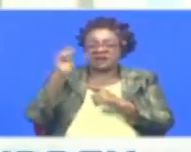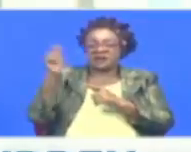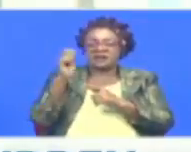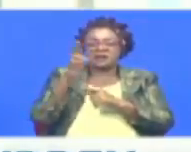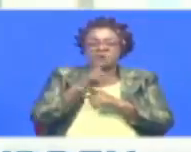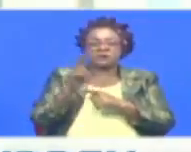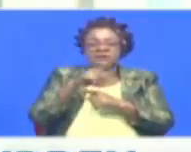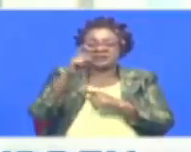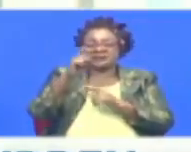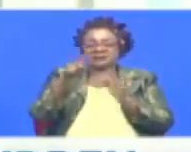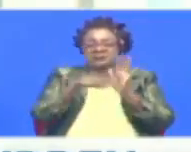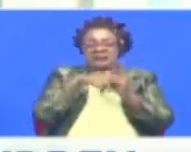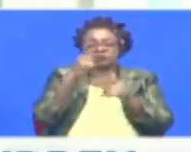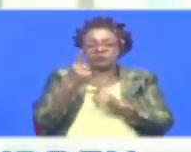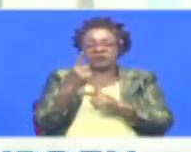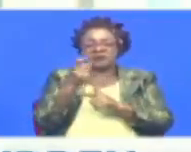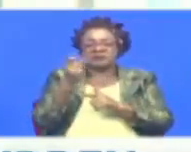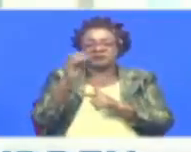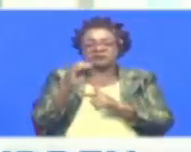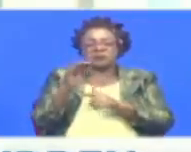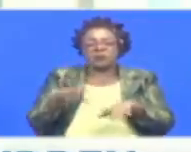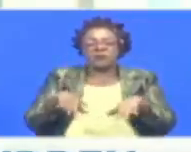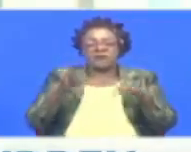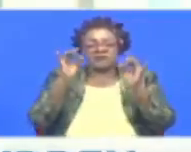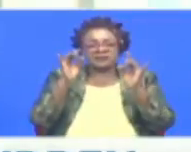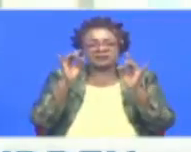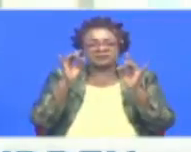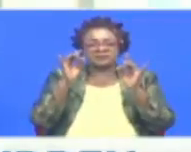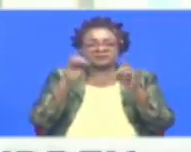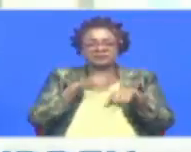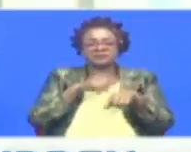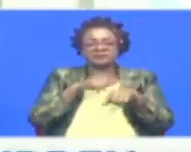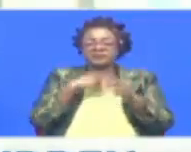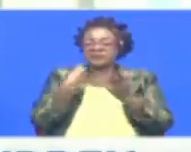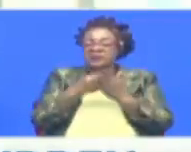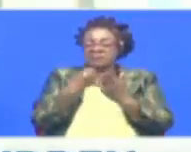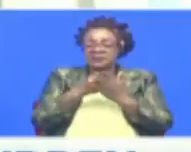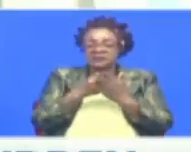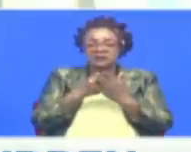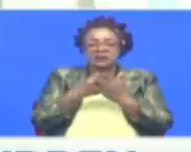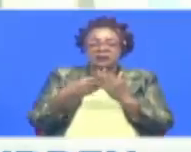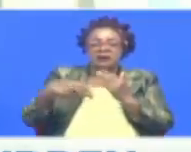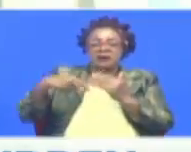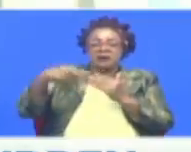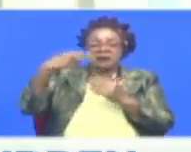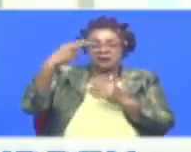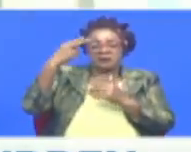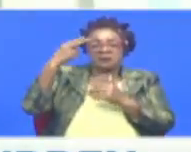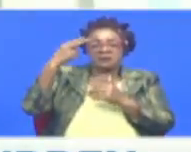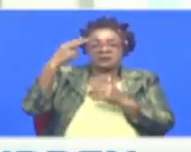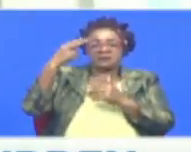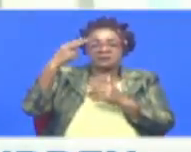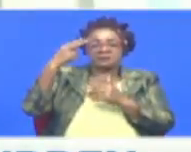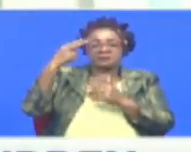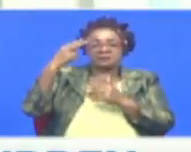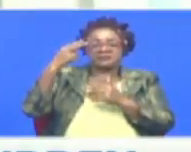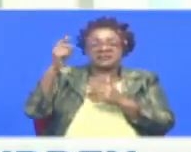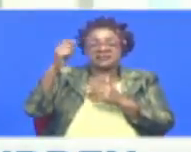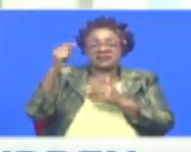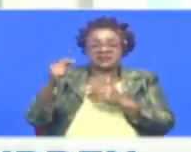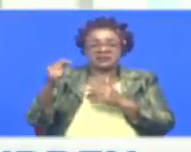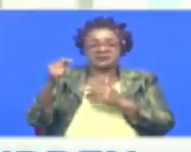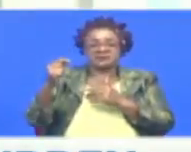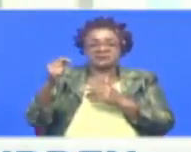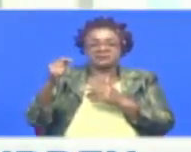X minus one. So you find like in terms of when prices are going up, the prices in Tanzania will